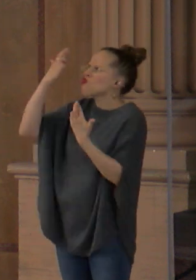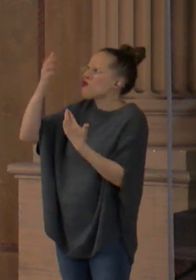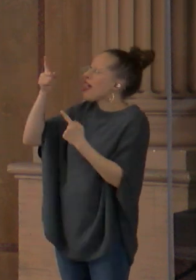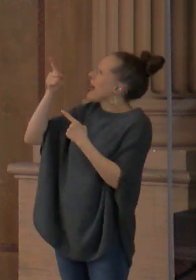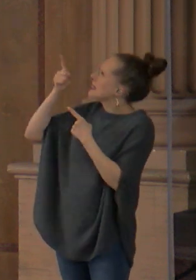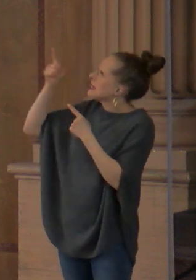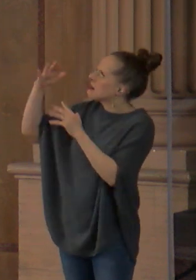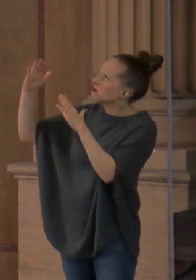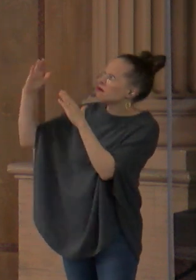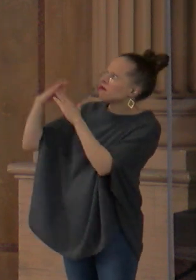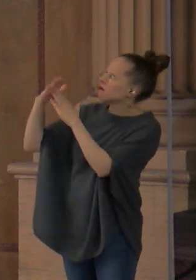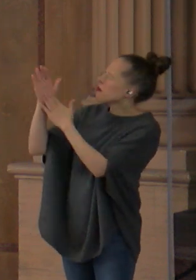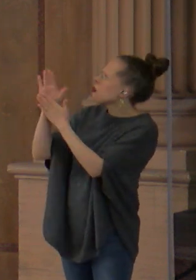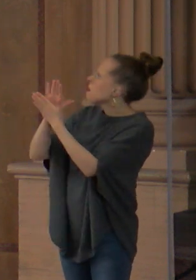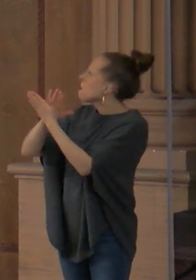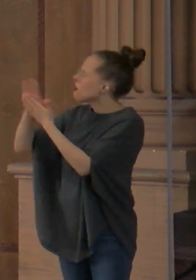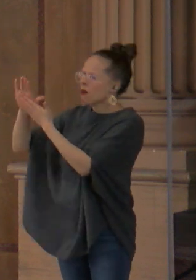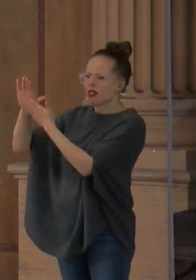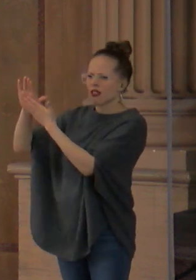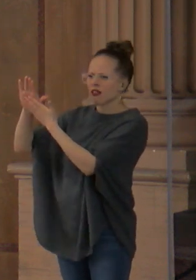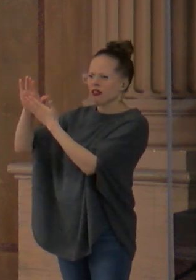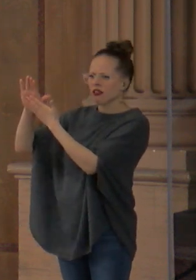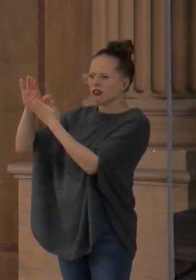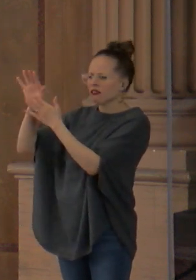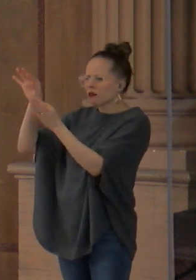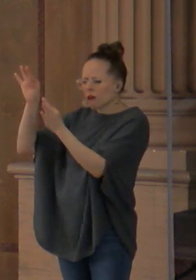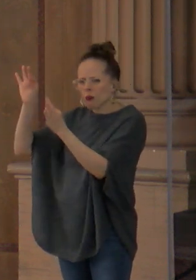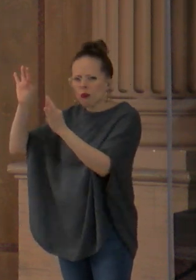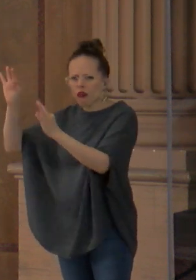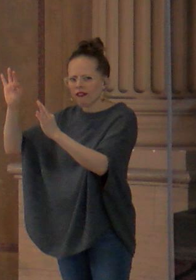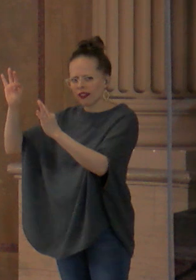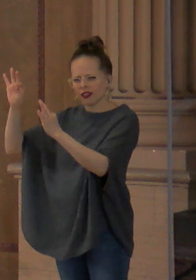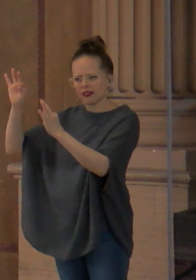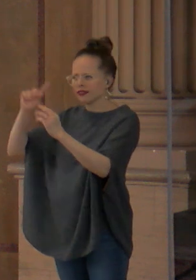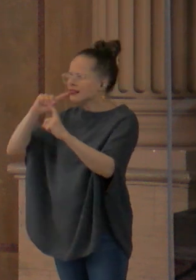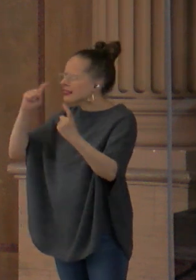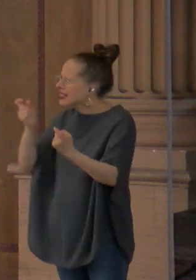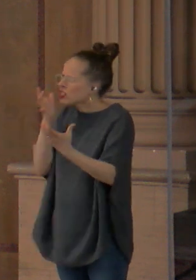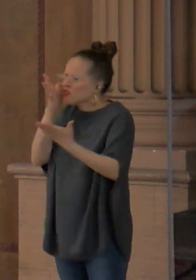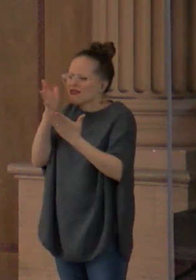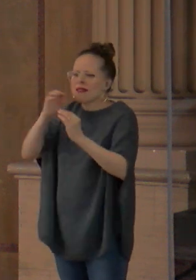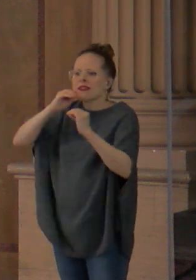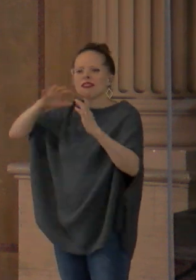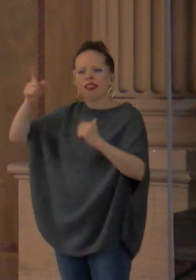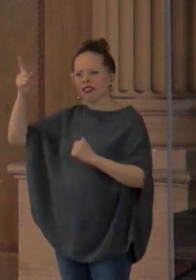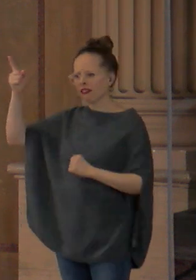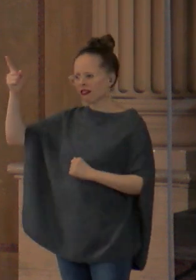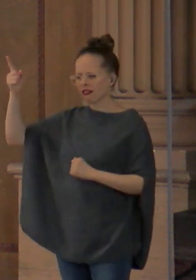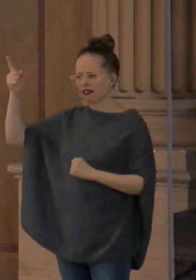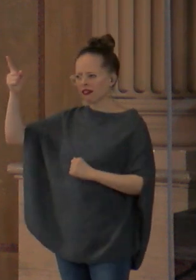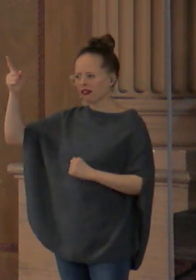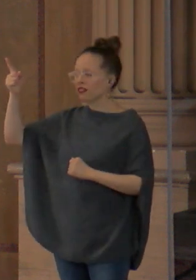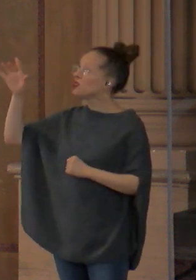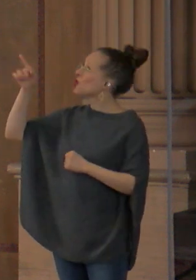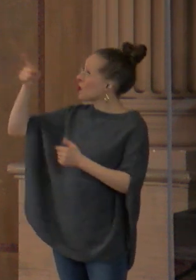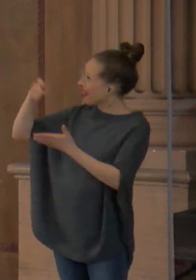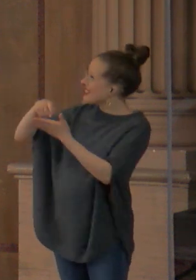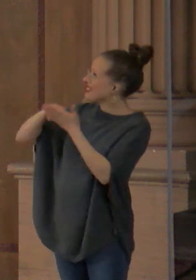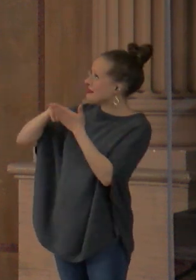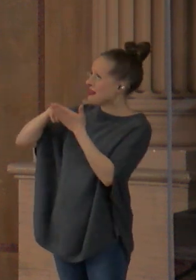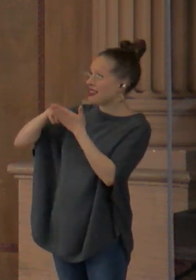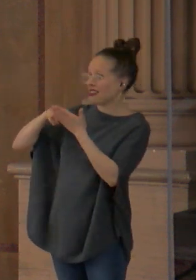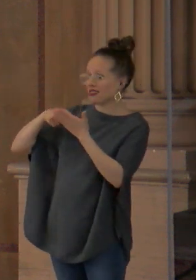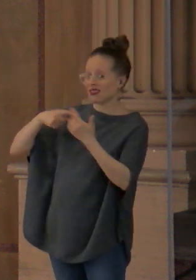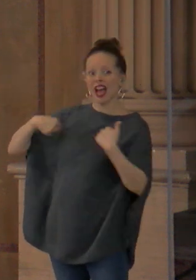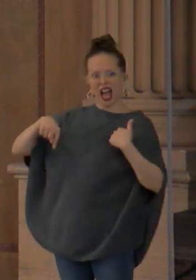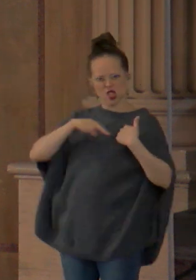That God doesn't have a spot of sin or shame within him. And his demand in our lives is to be as holy as he is.